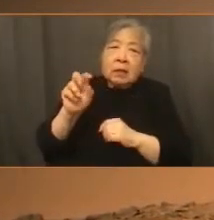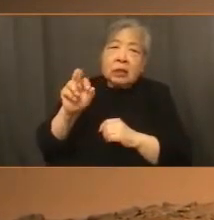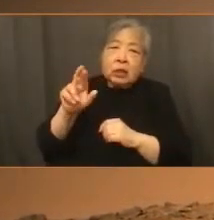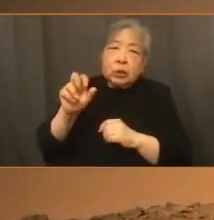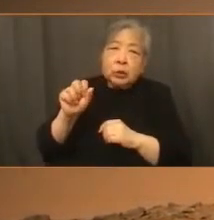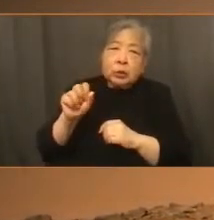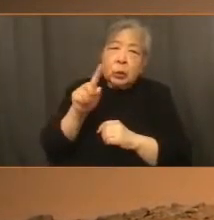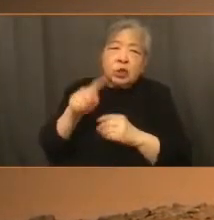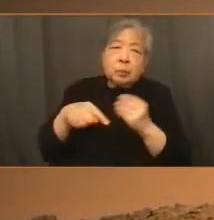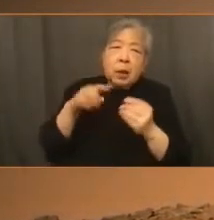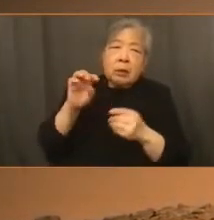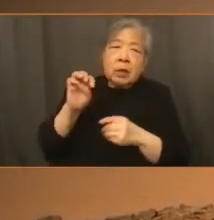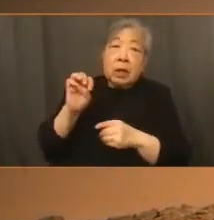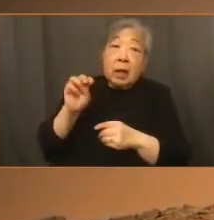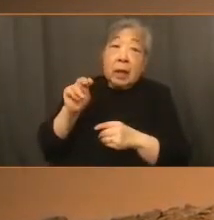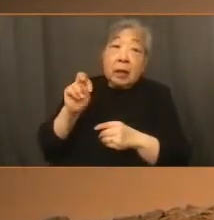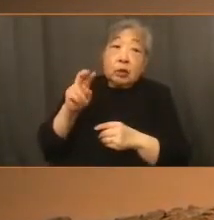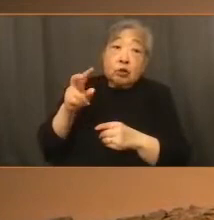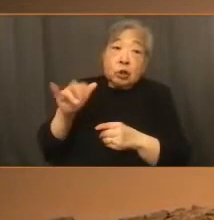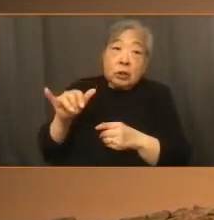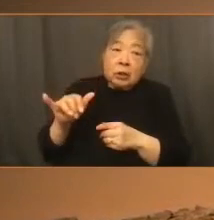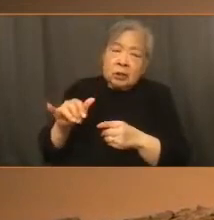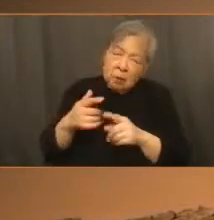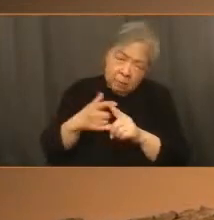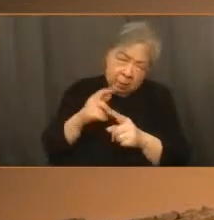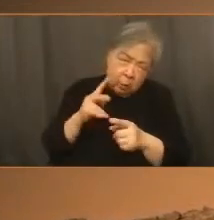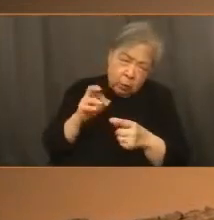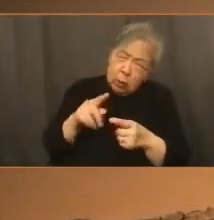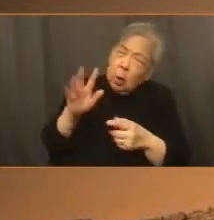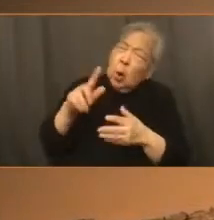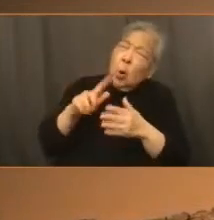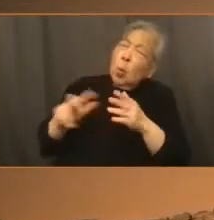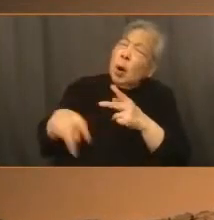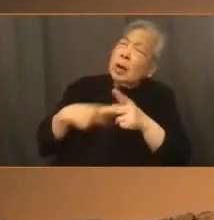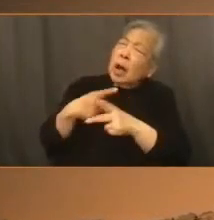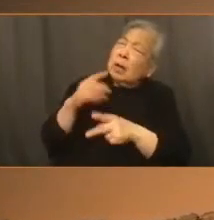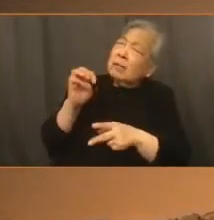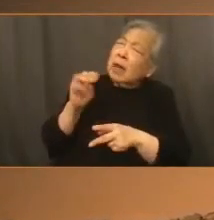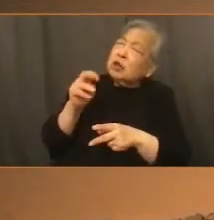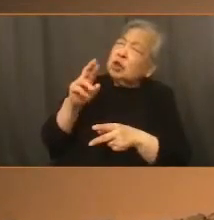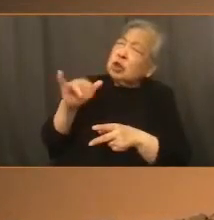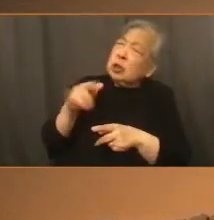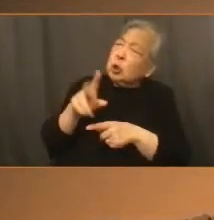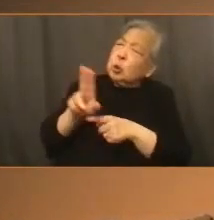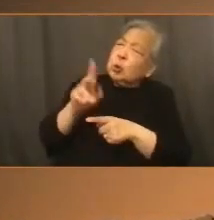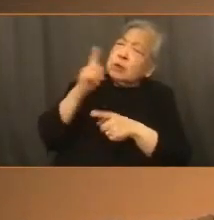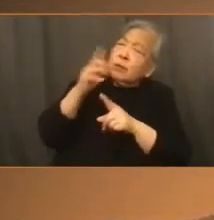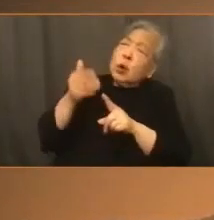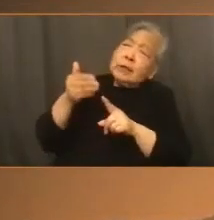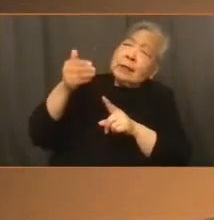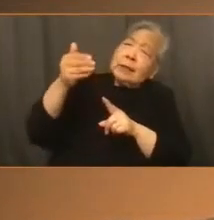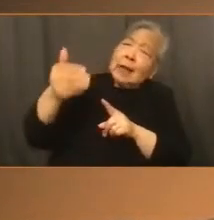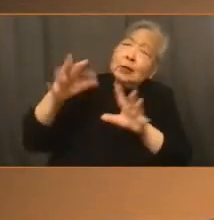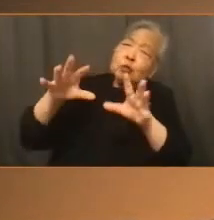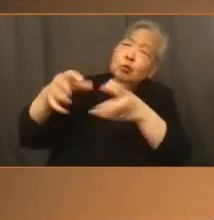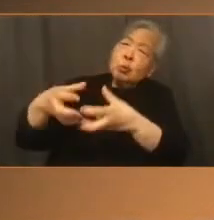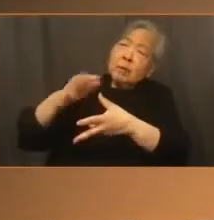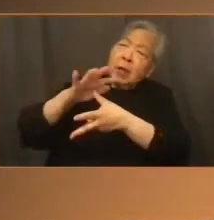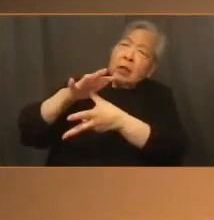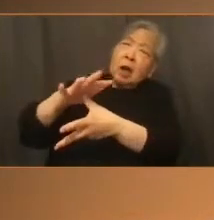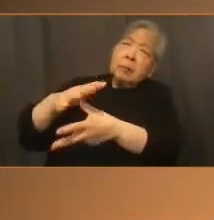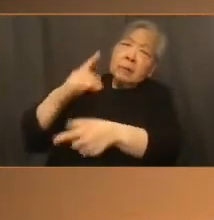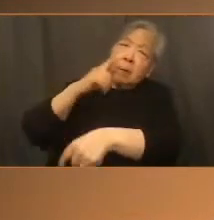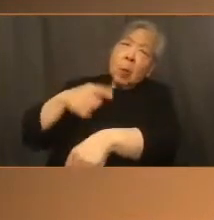on Twitter asks, what kind of energy could be used for the next generation of helicopters for long flights?